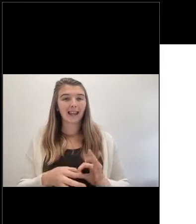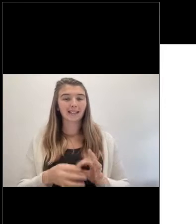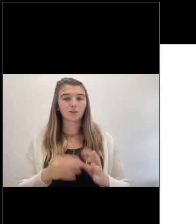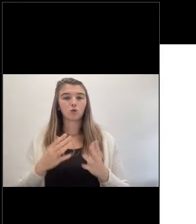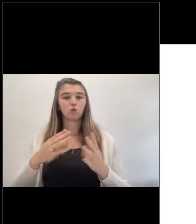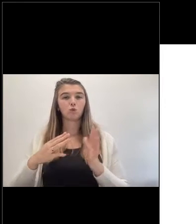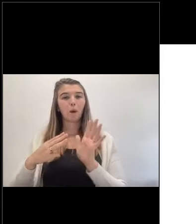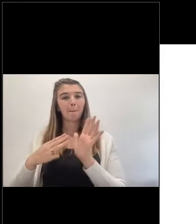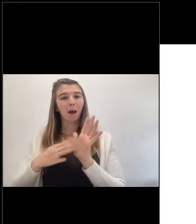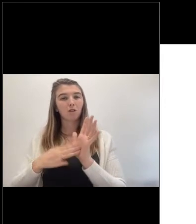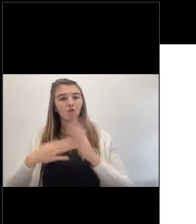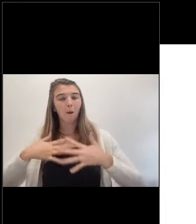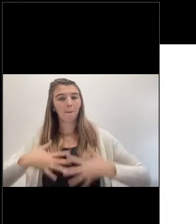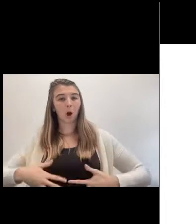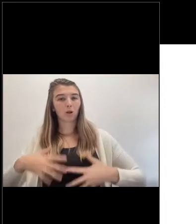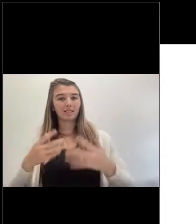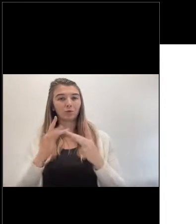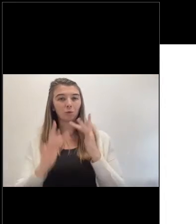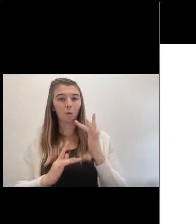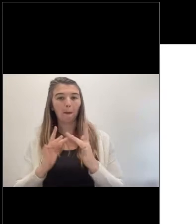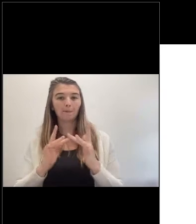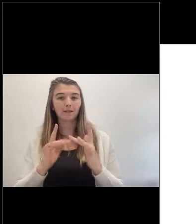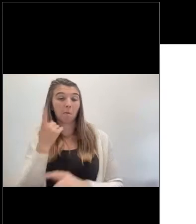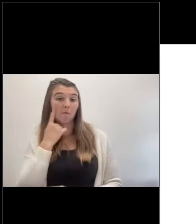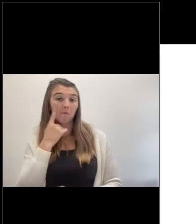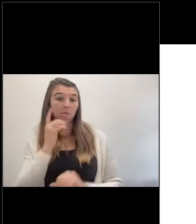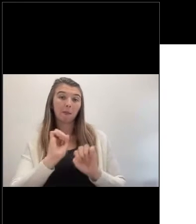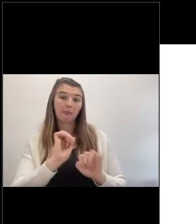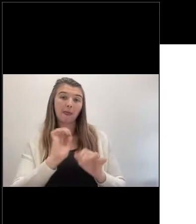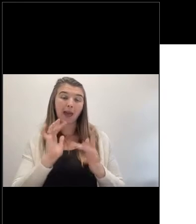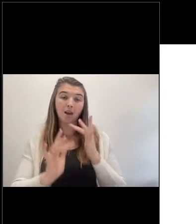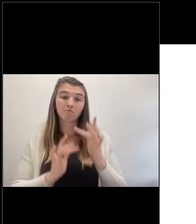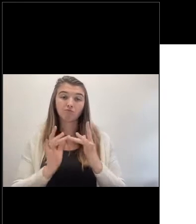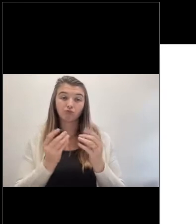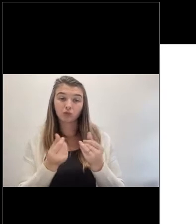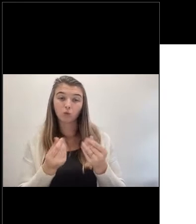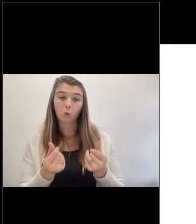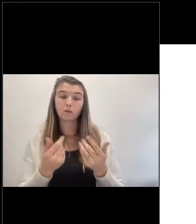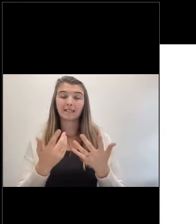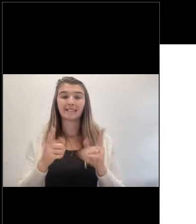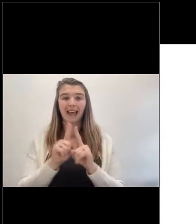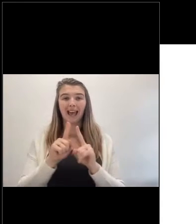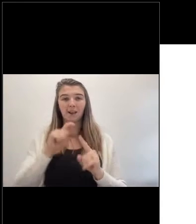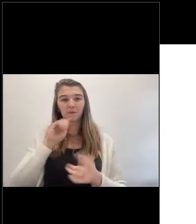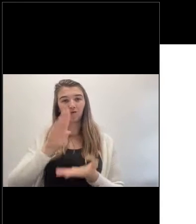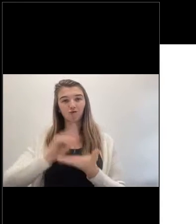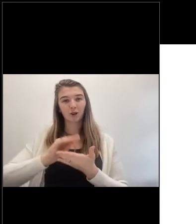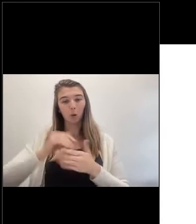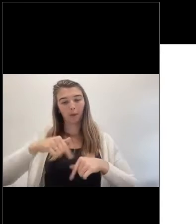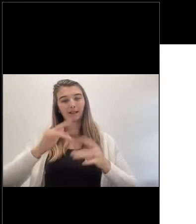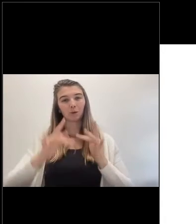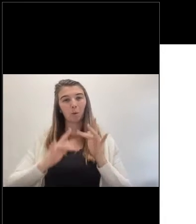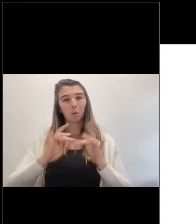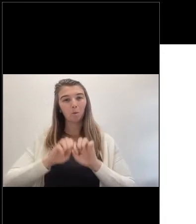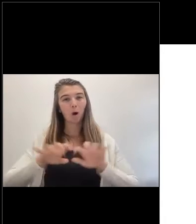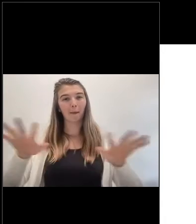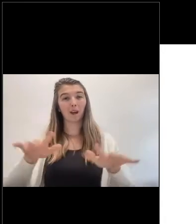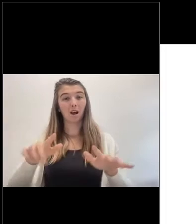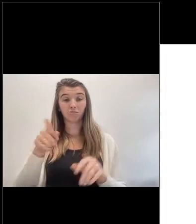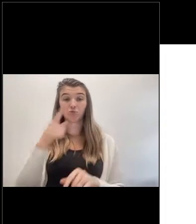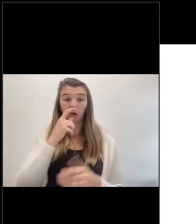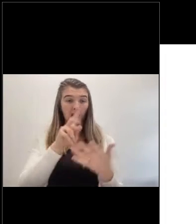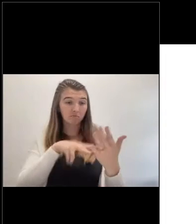have a look at some of their resources. There'll also be a recording of this webinar if you want to share it. And we've been running these webinars every few months